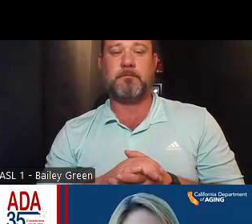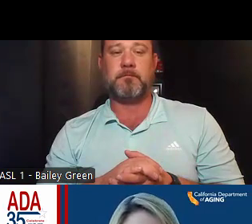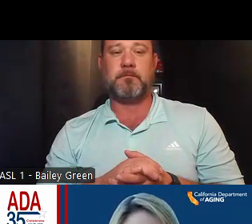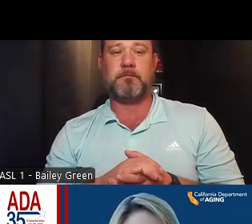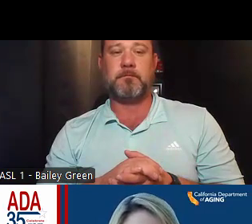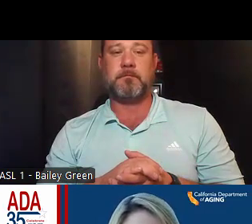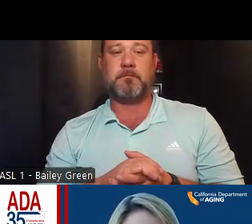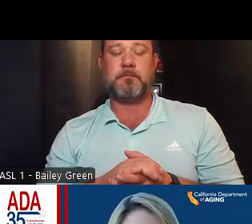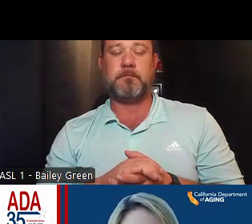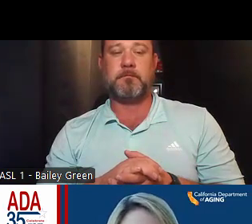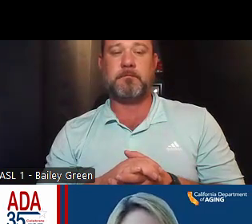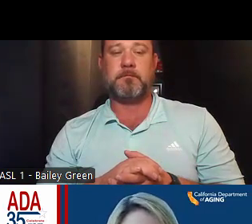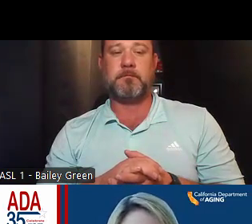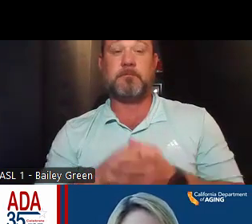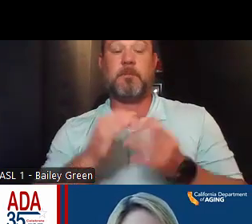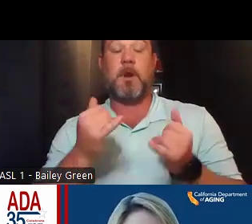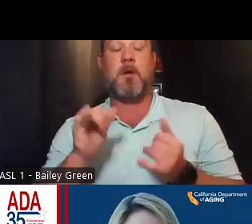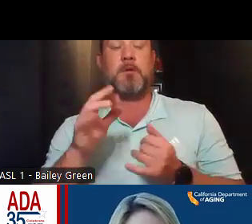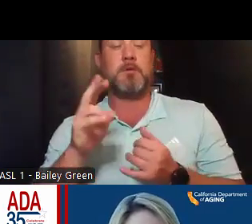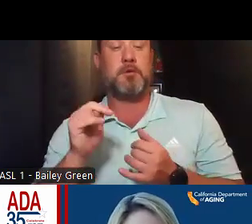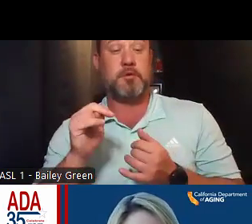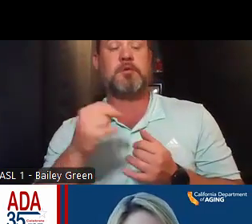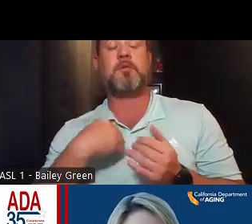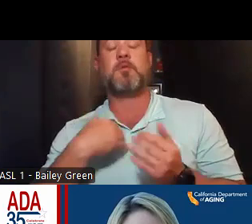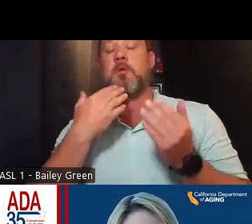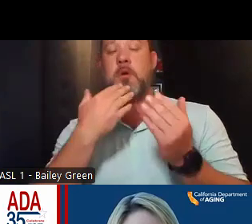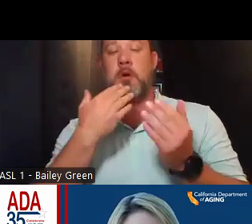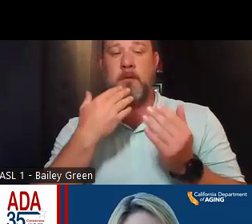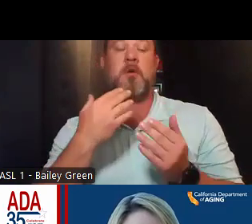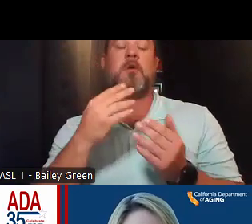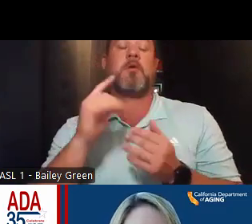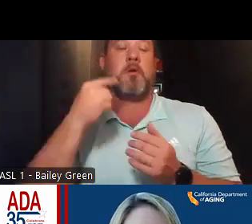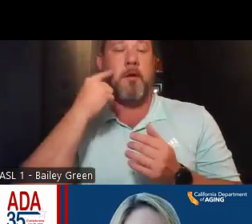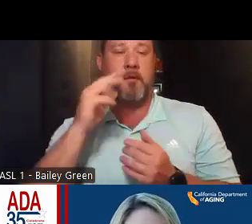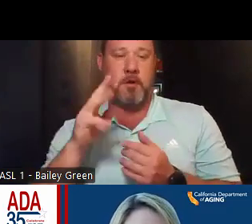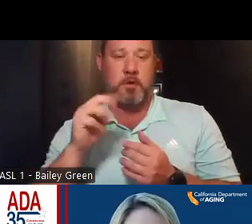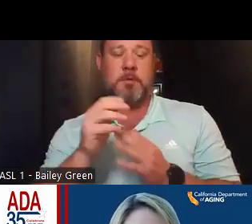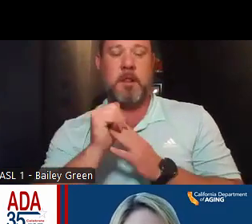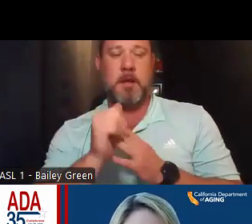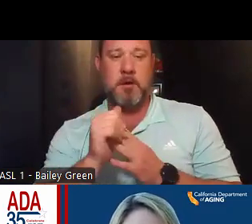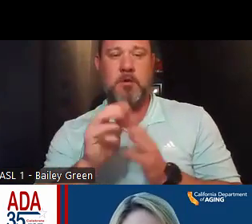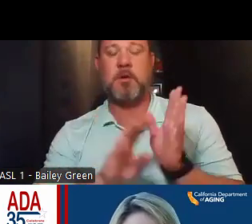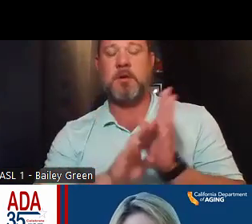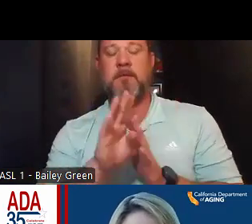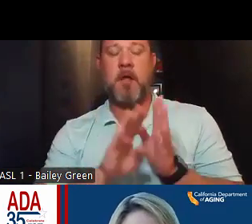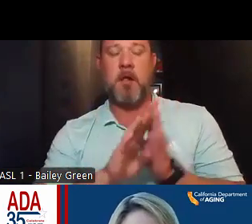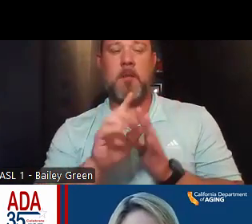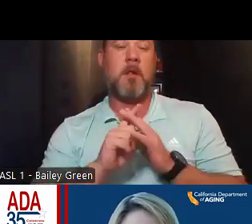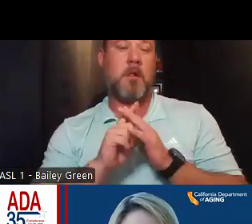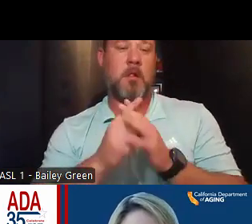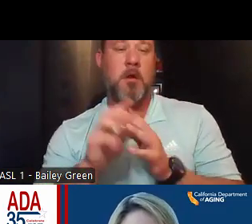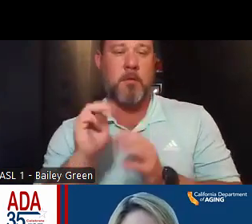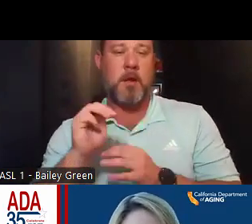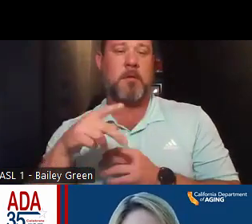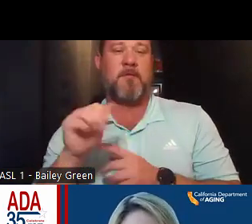So with that, as Susan noted, we're so grateful for Governor Newsom's leadership that led to the development and launch of the Master